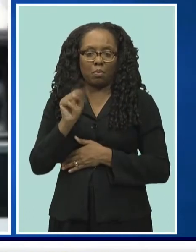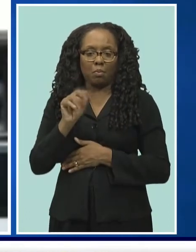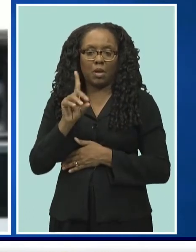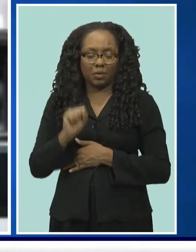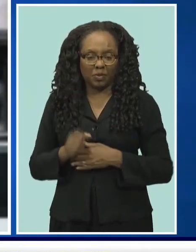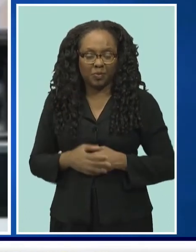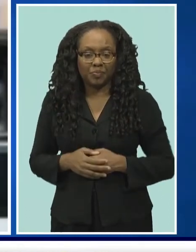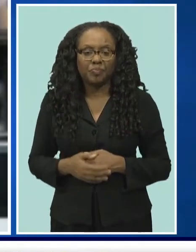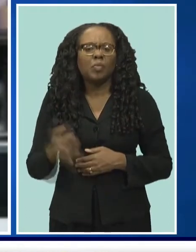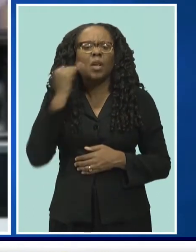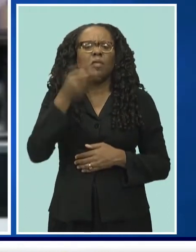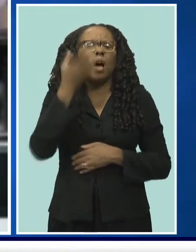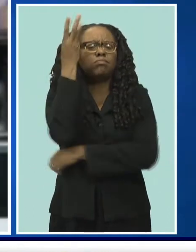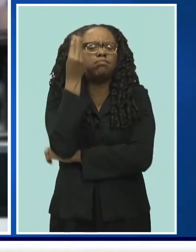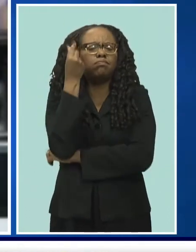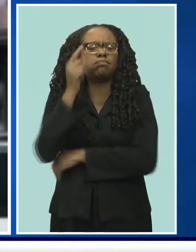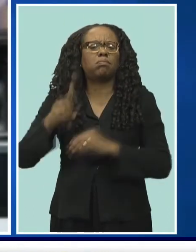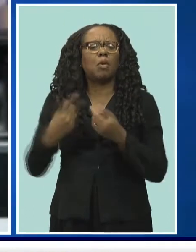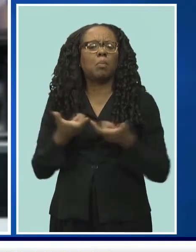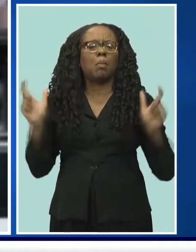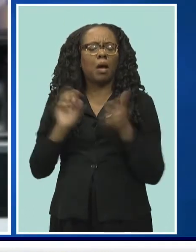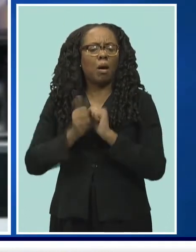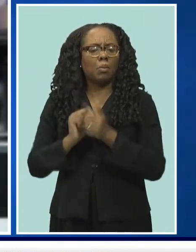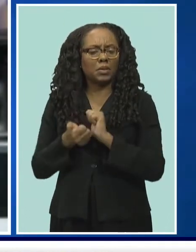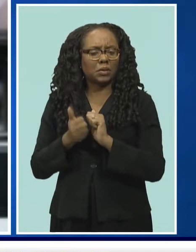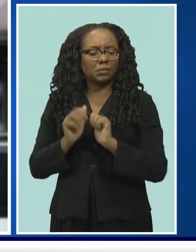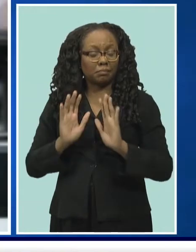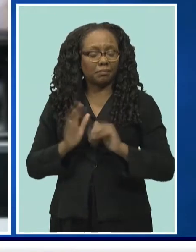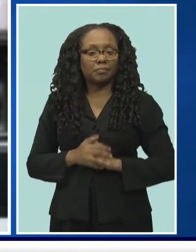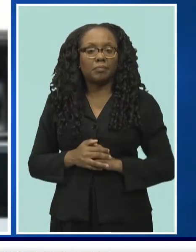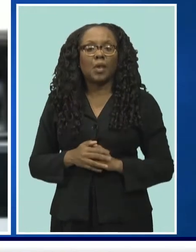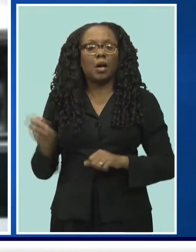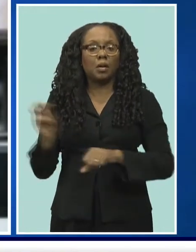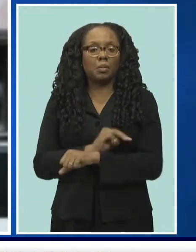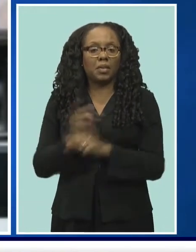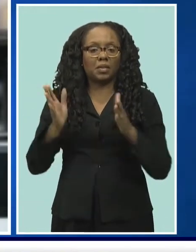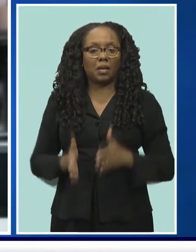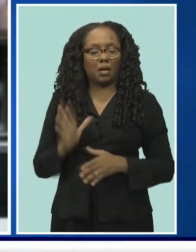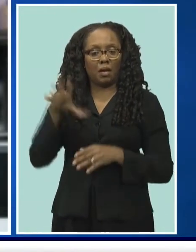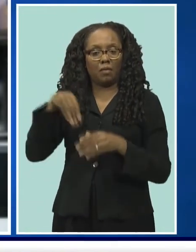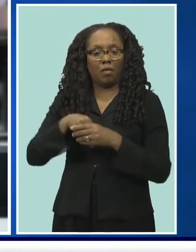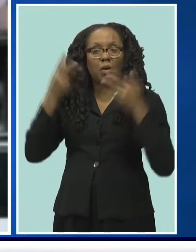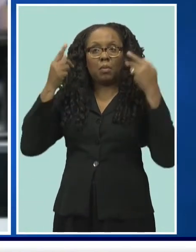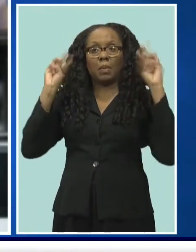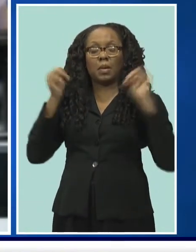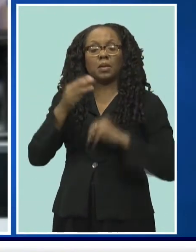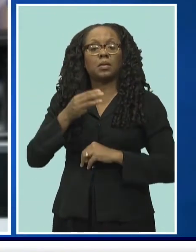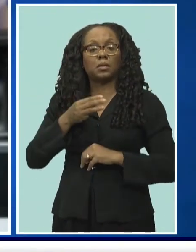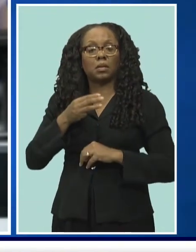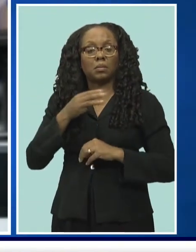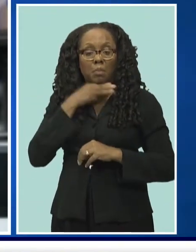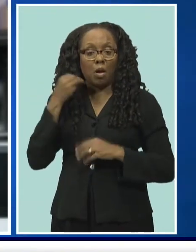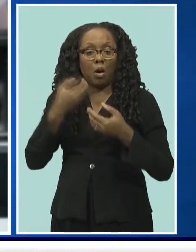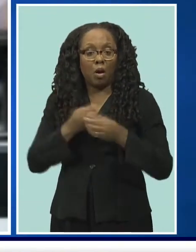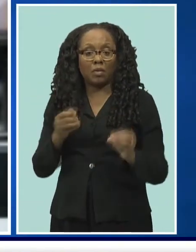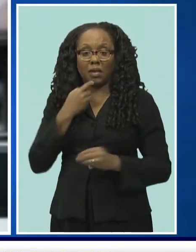For those wondering about the big competitions, Minister in the Prime Minister's office, Dr. Chantal Monroe-Knight, has confirmed there will